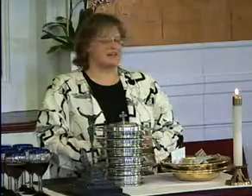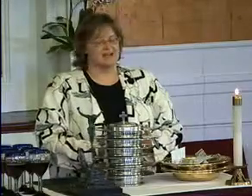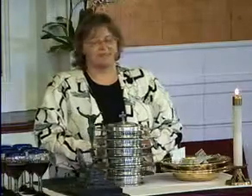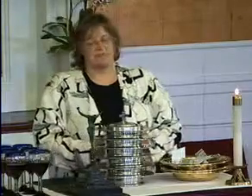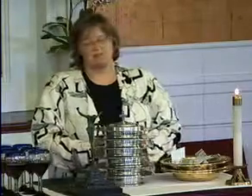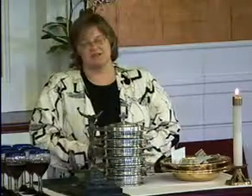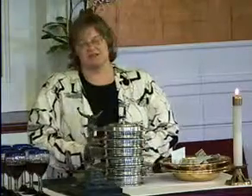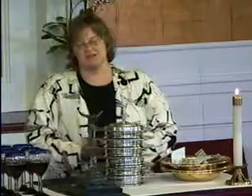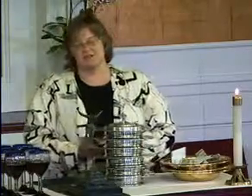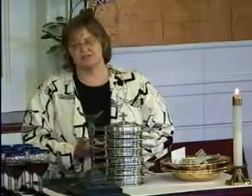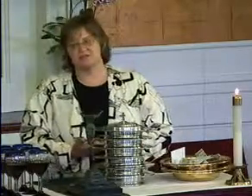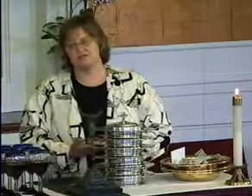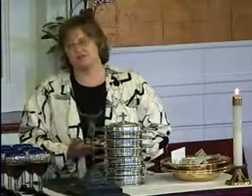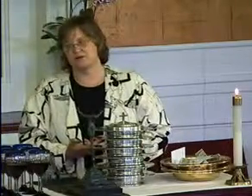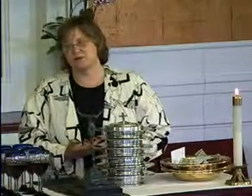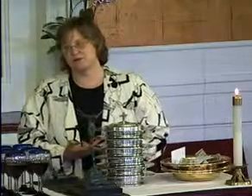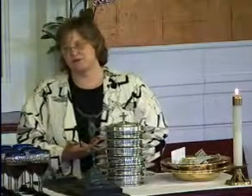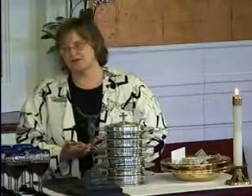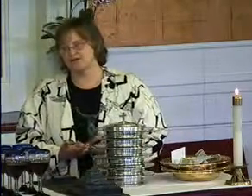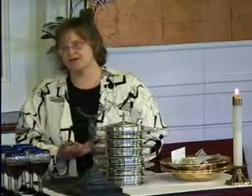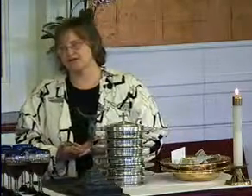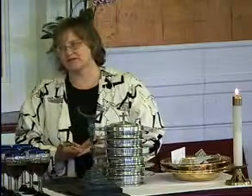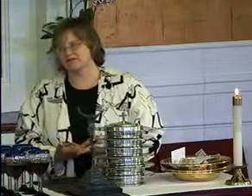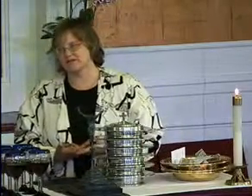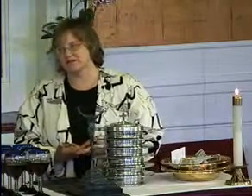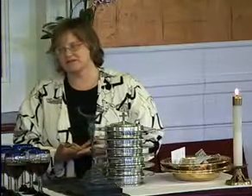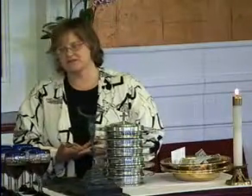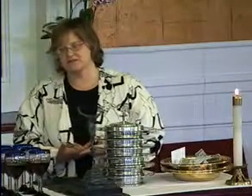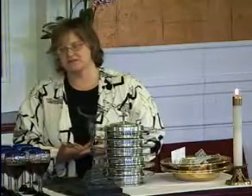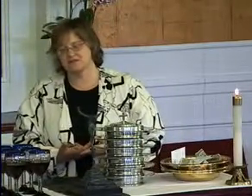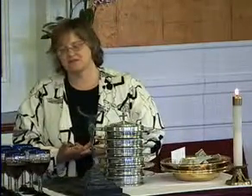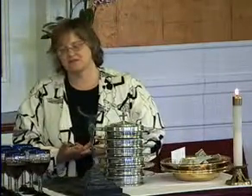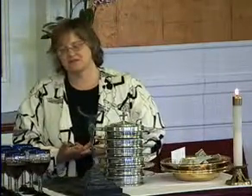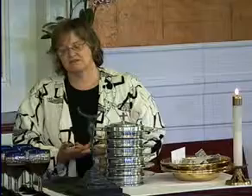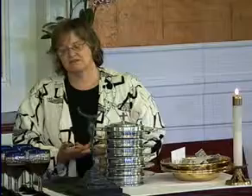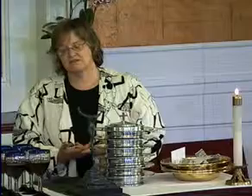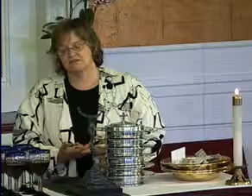And today, I believe we too are called to sacrifice.